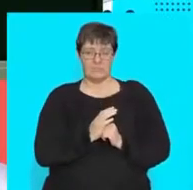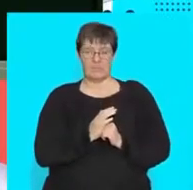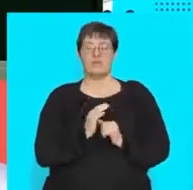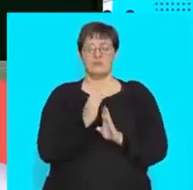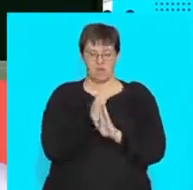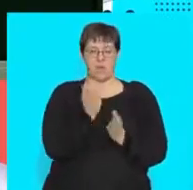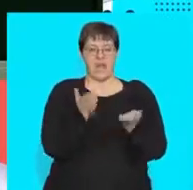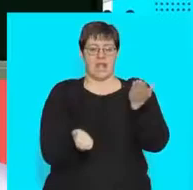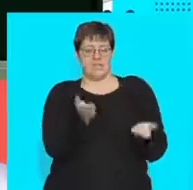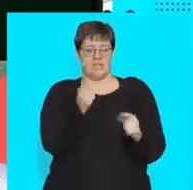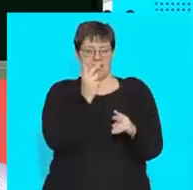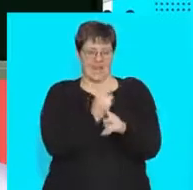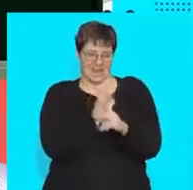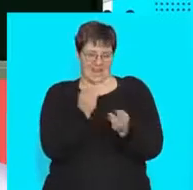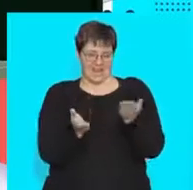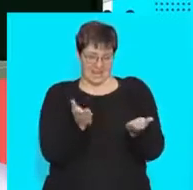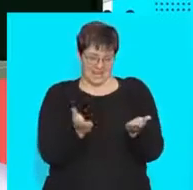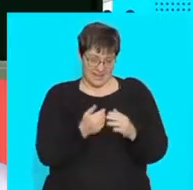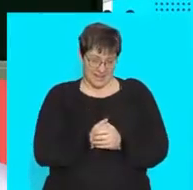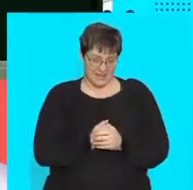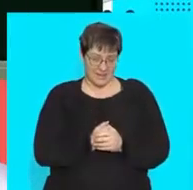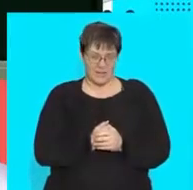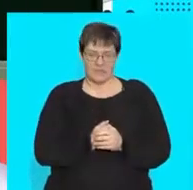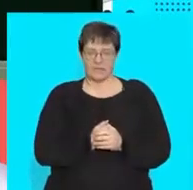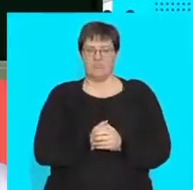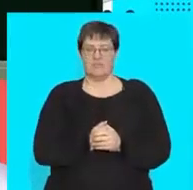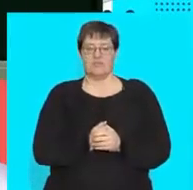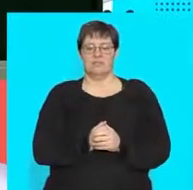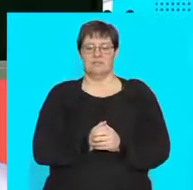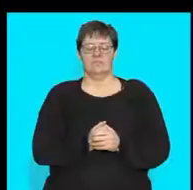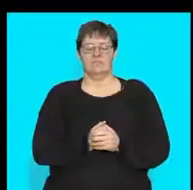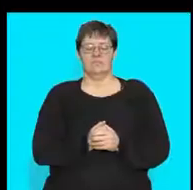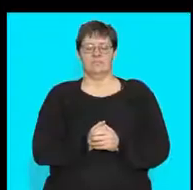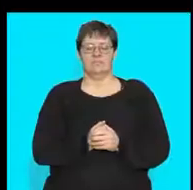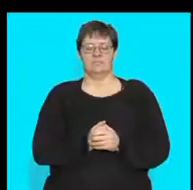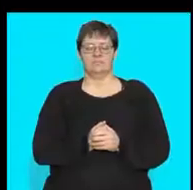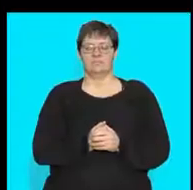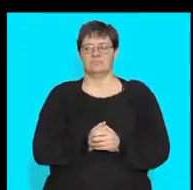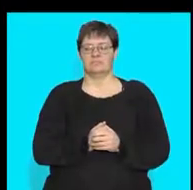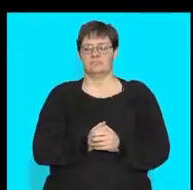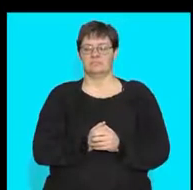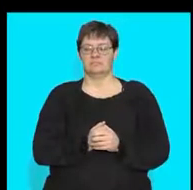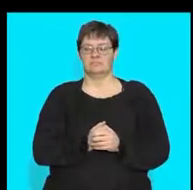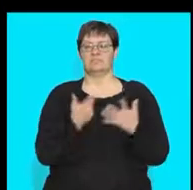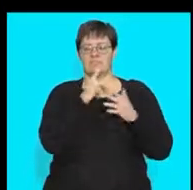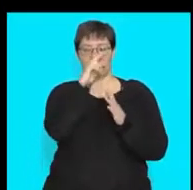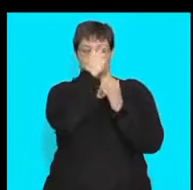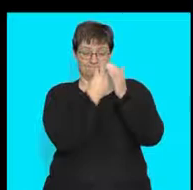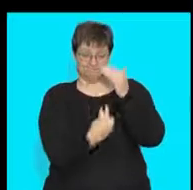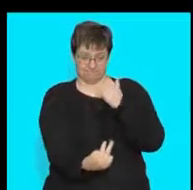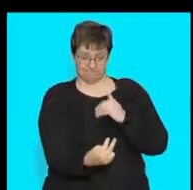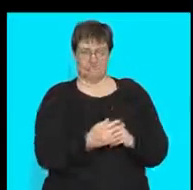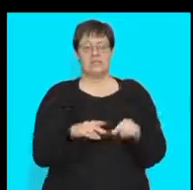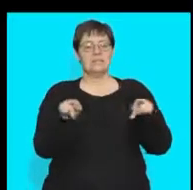rushes in and the pressure is equalized on both sides. Okay, so that's